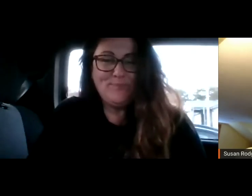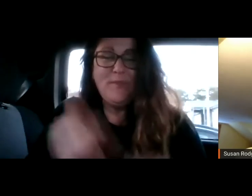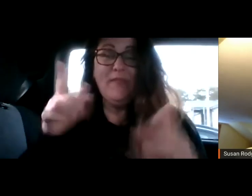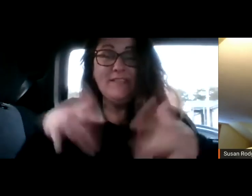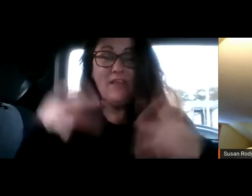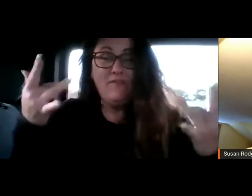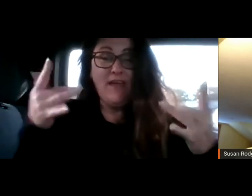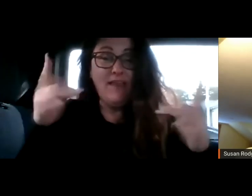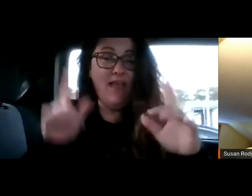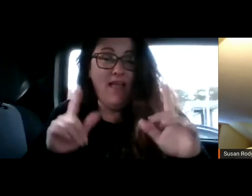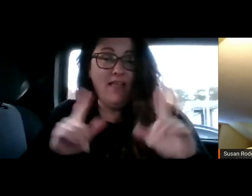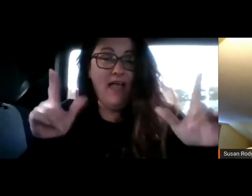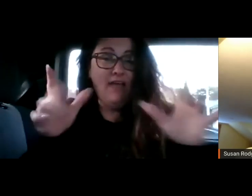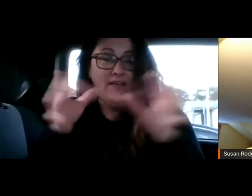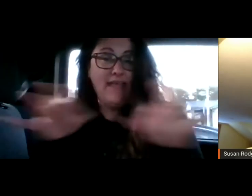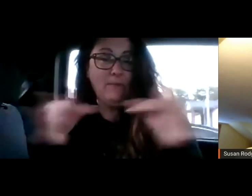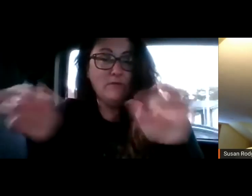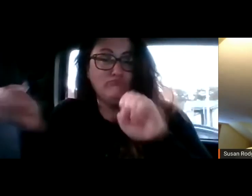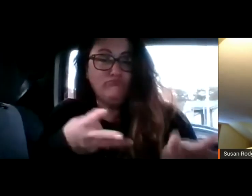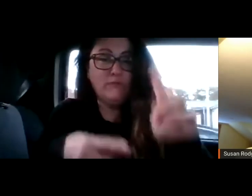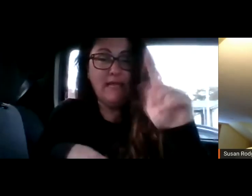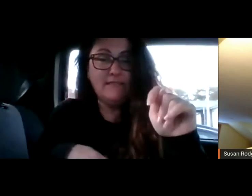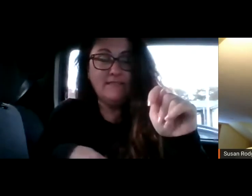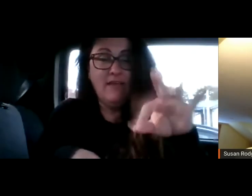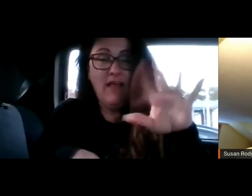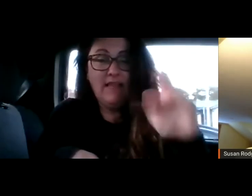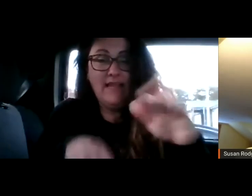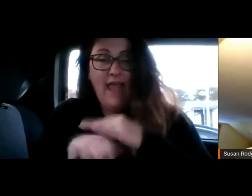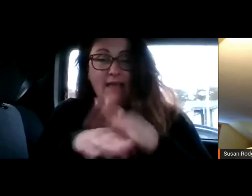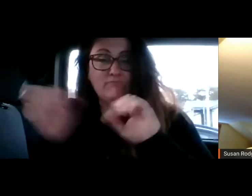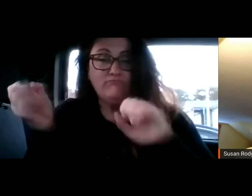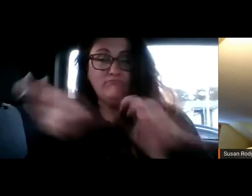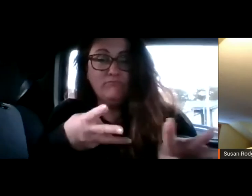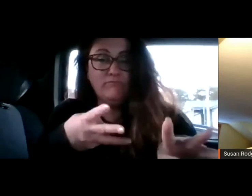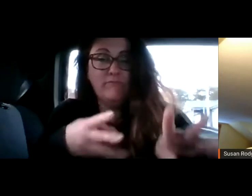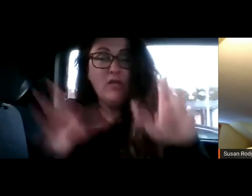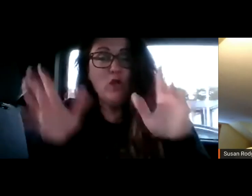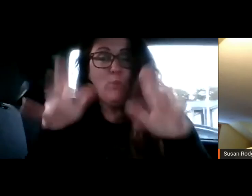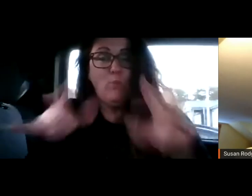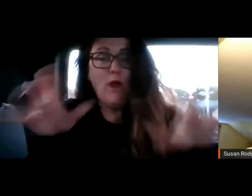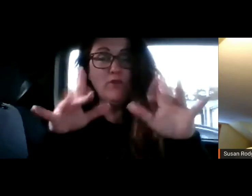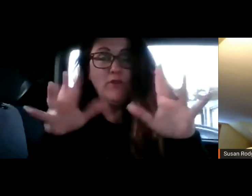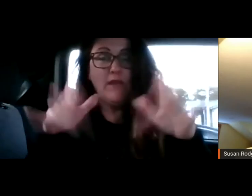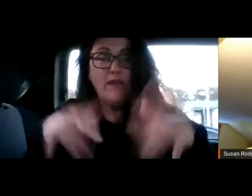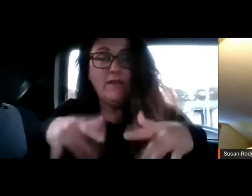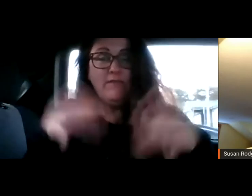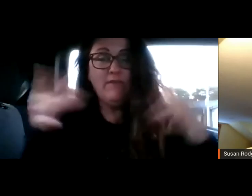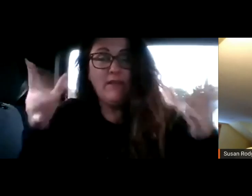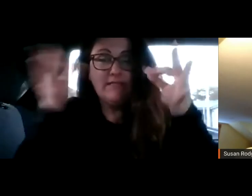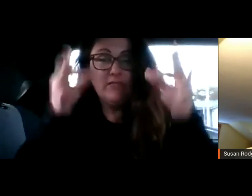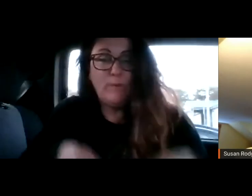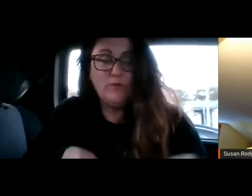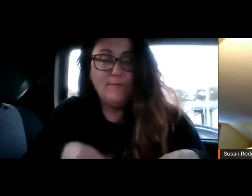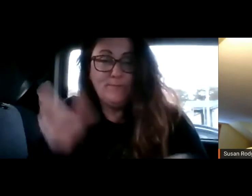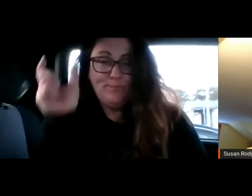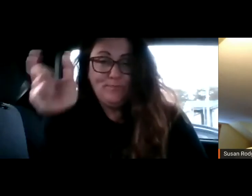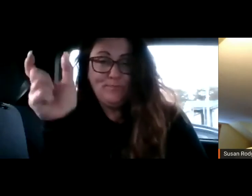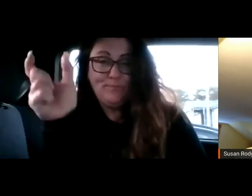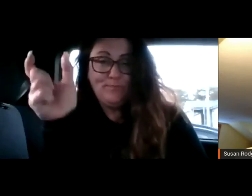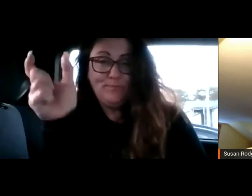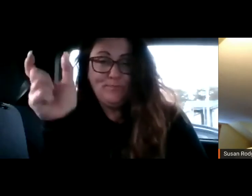through StreamText. Please find the link to access StreamText from your browser in the event description. For those viewing on demand